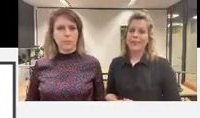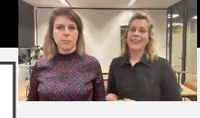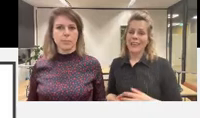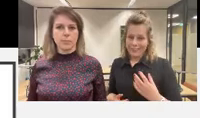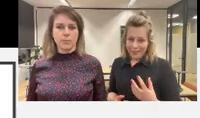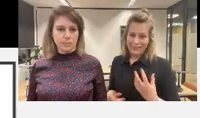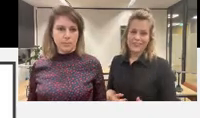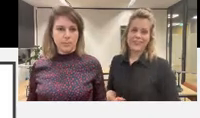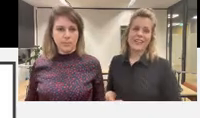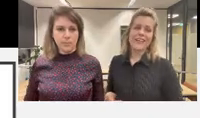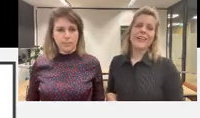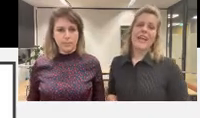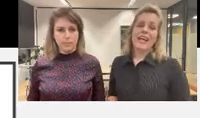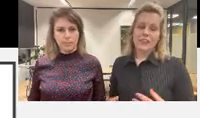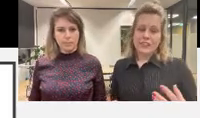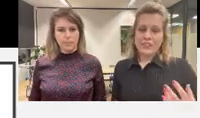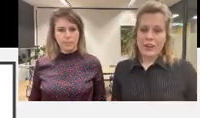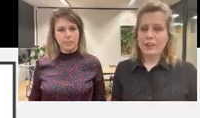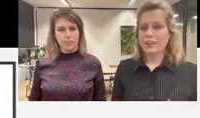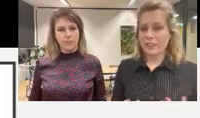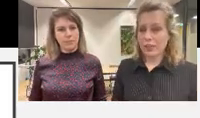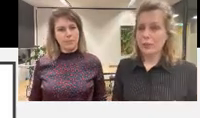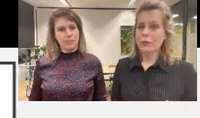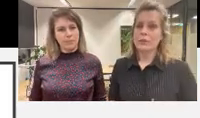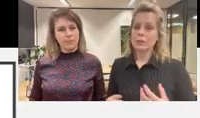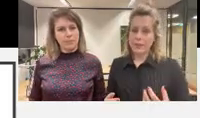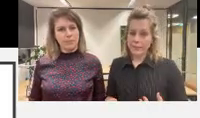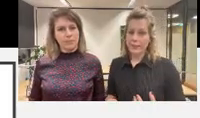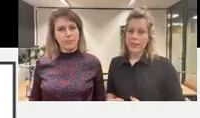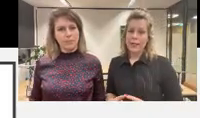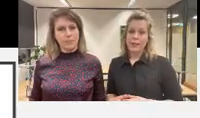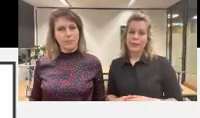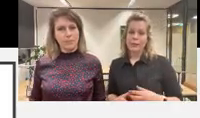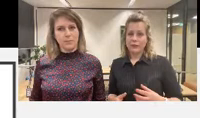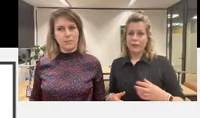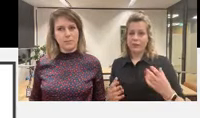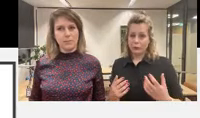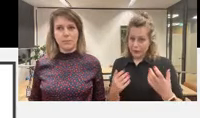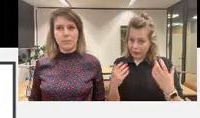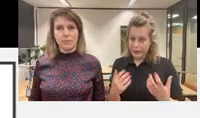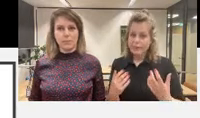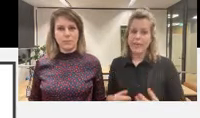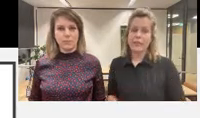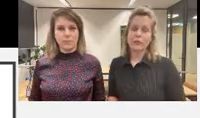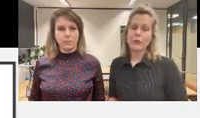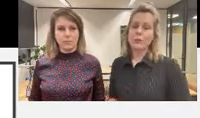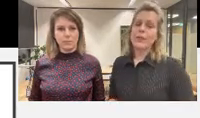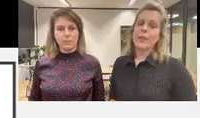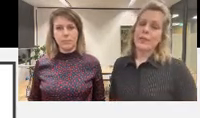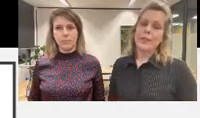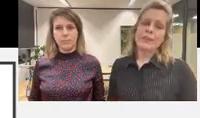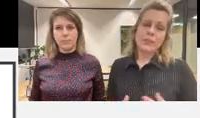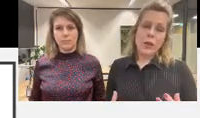meeting the adolescents. Hendricks et al. Is the only one who did research in this age